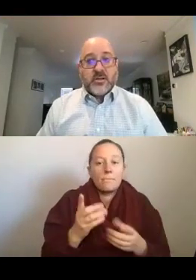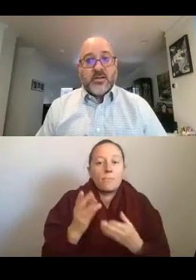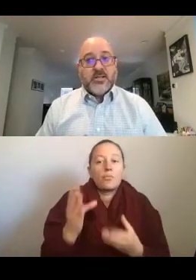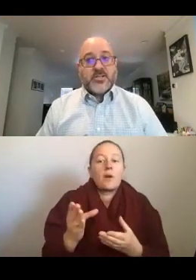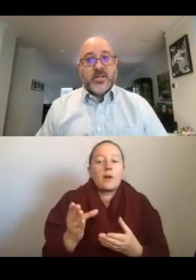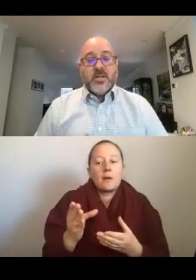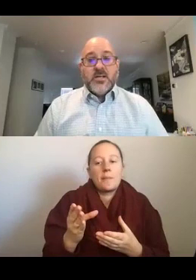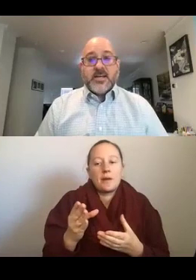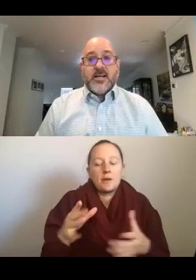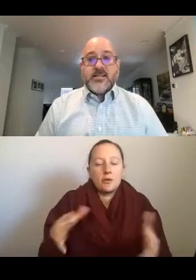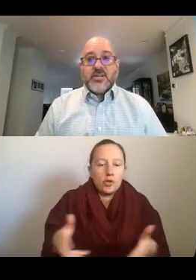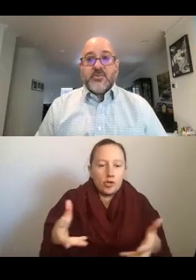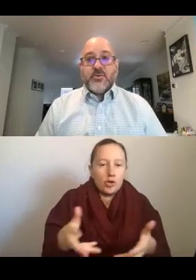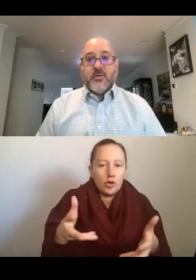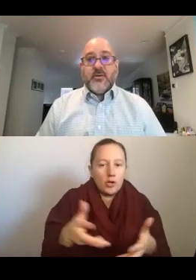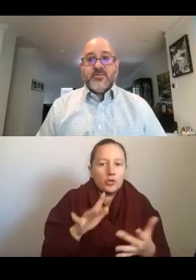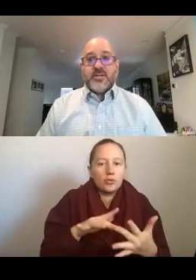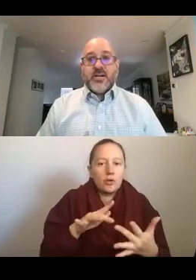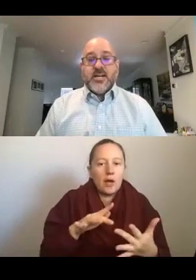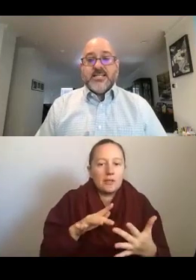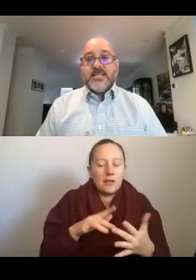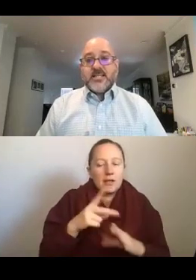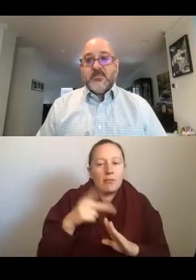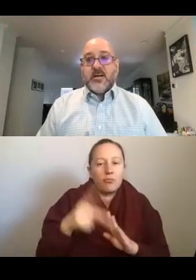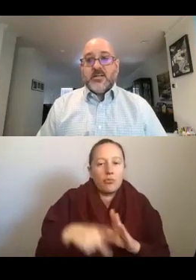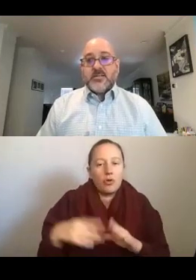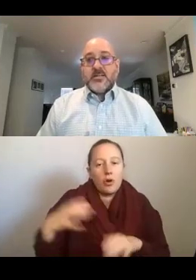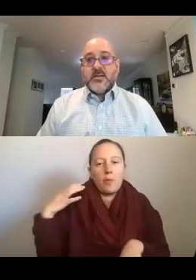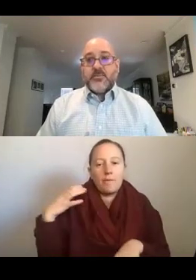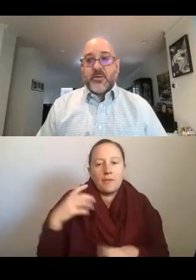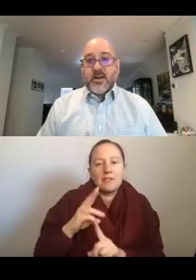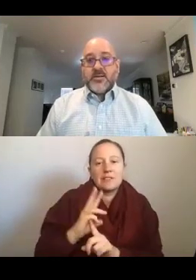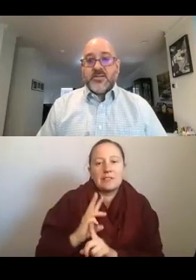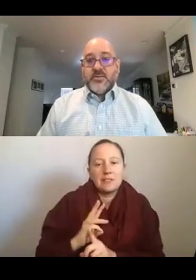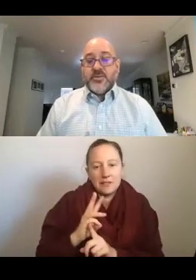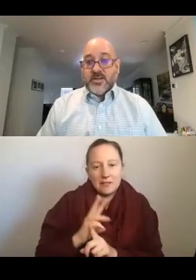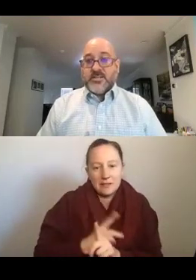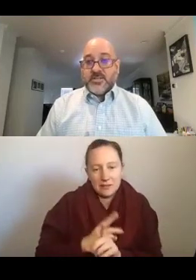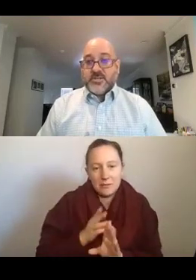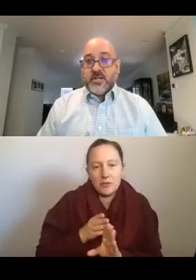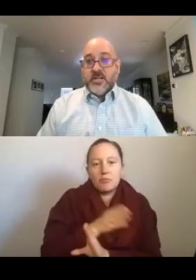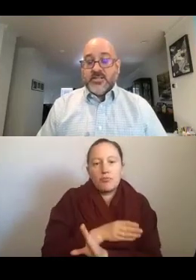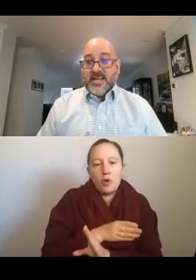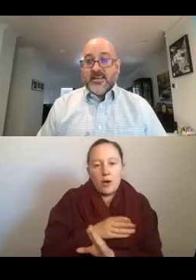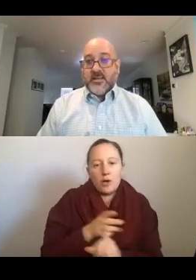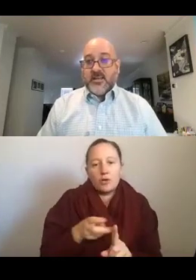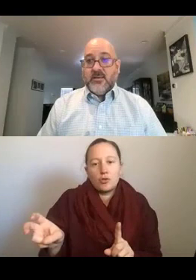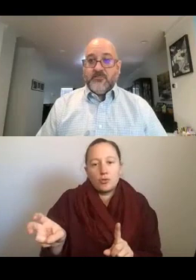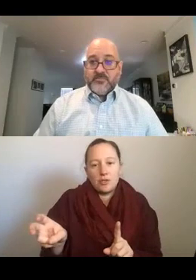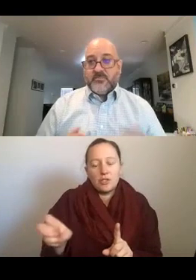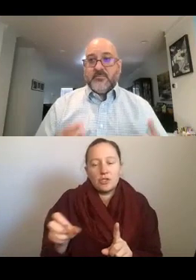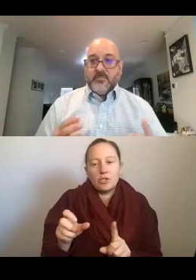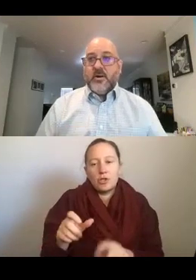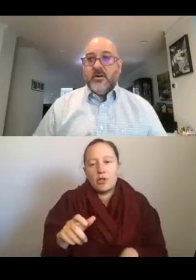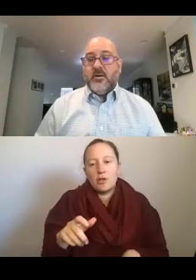strongly encouraged to contact your program officer 6 months prior to the transition to get